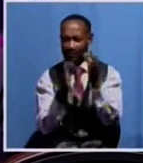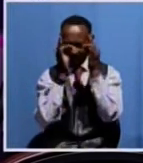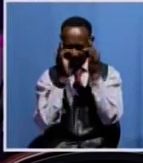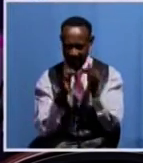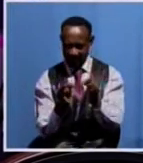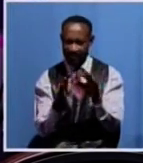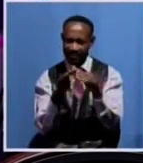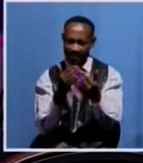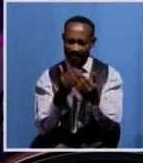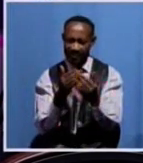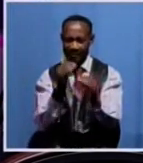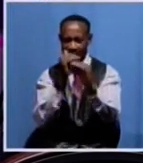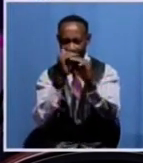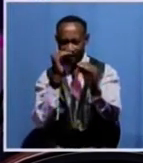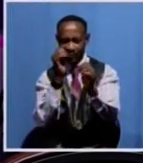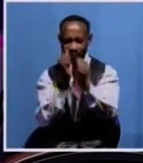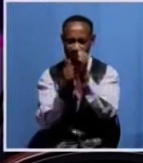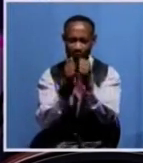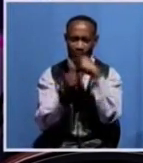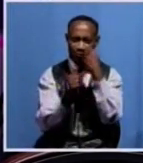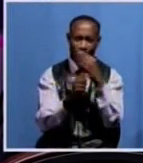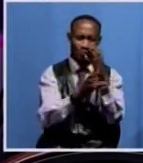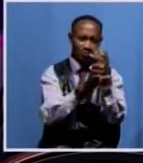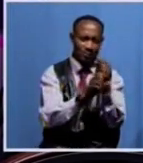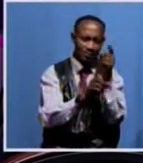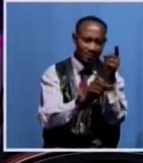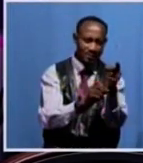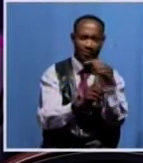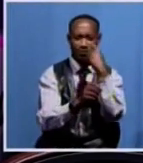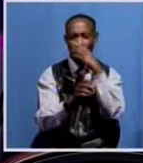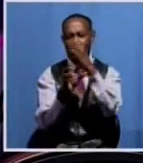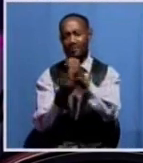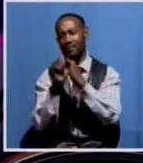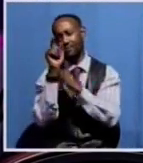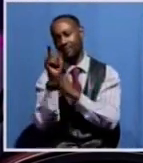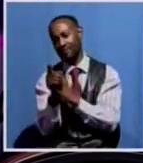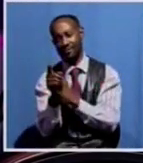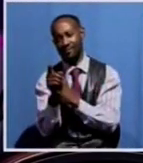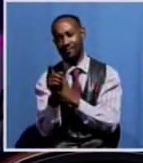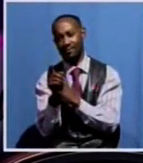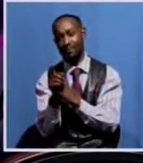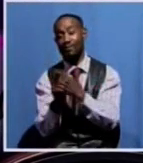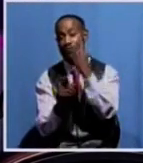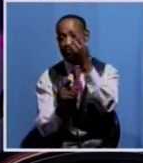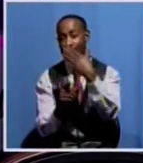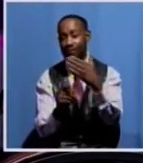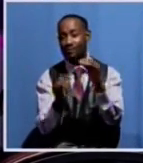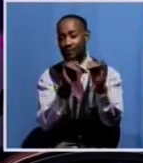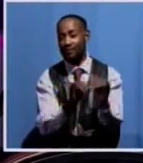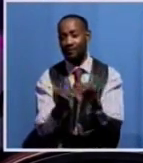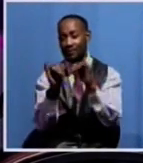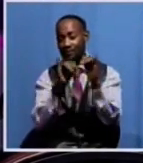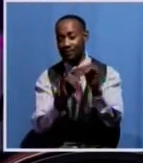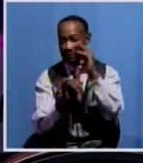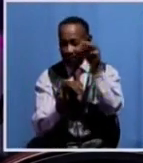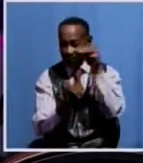the criteria you use for deciding who gets what. So one of the things that the implementers, the technocrats in the ministry will